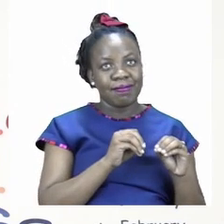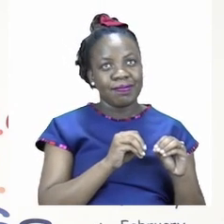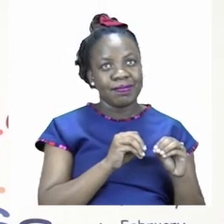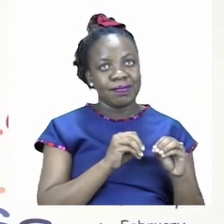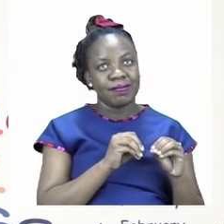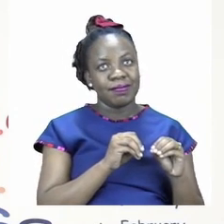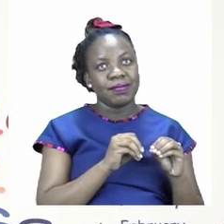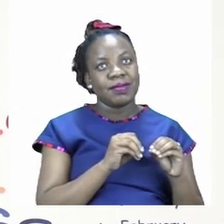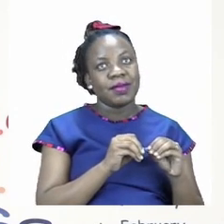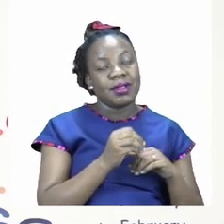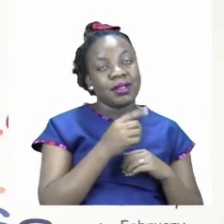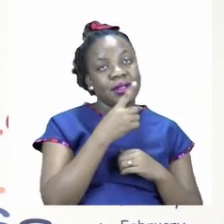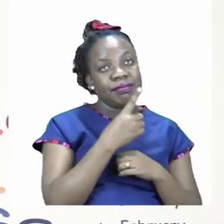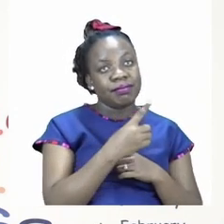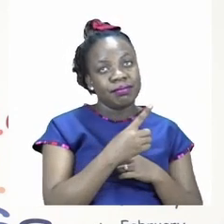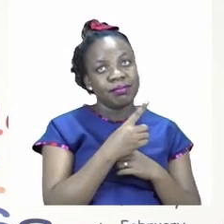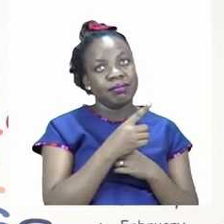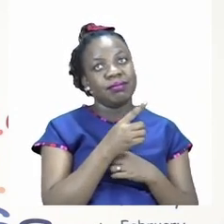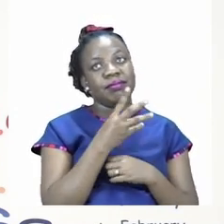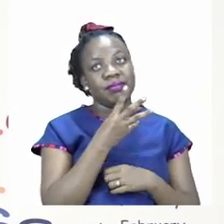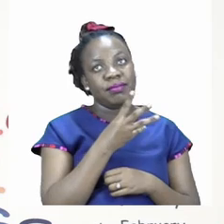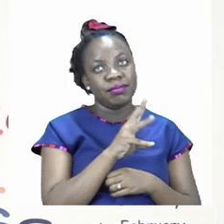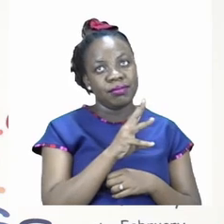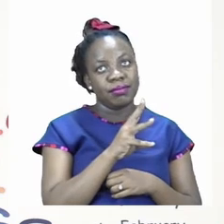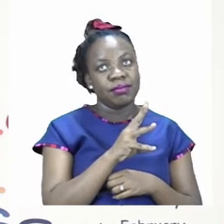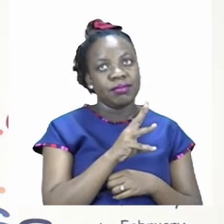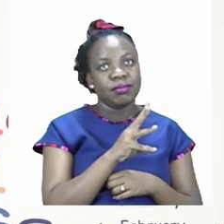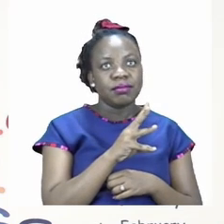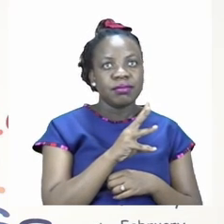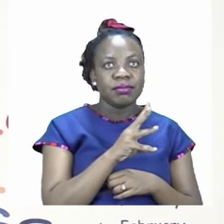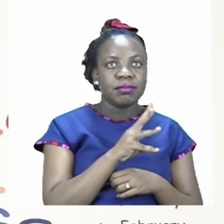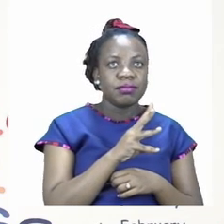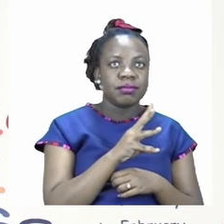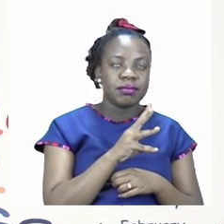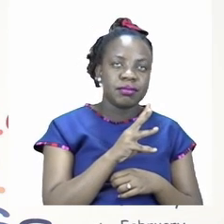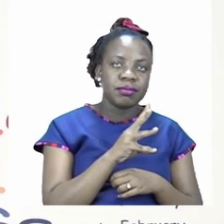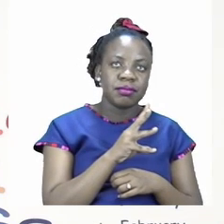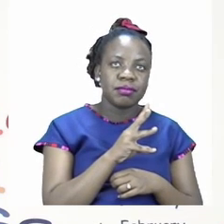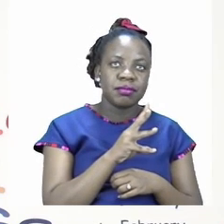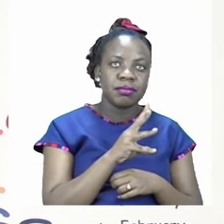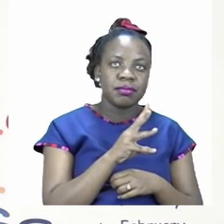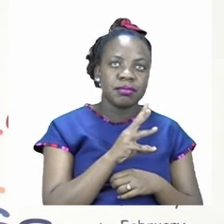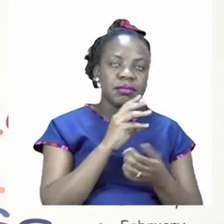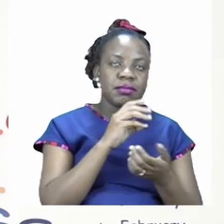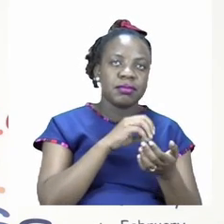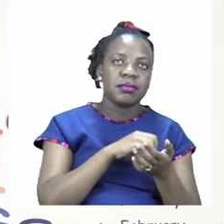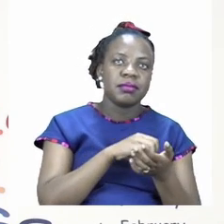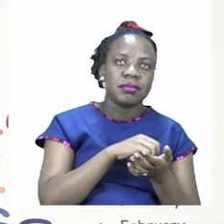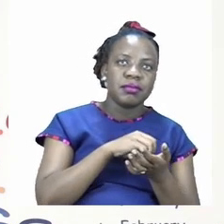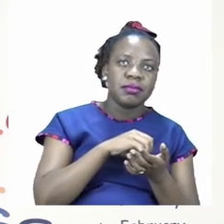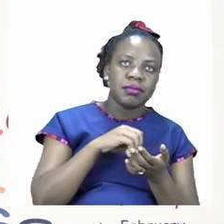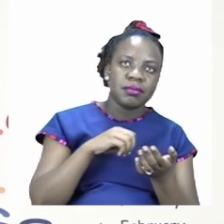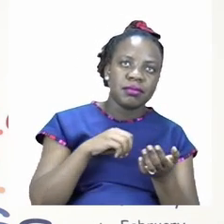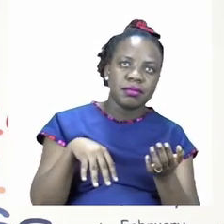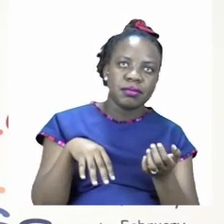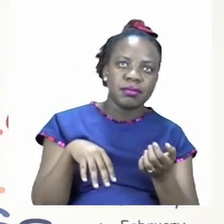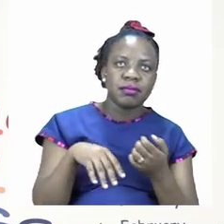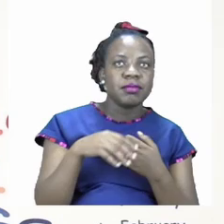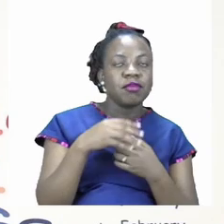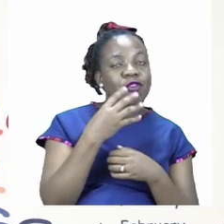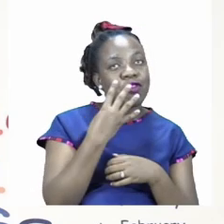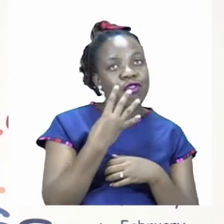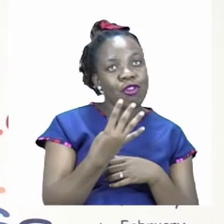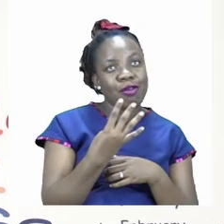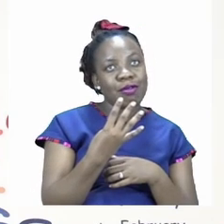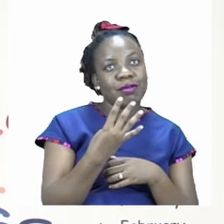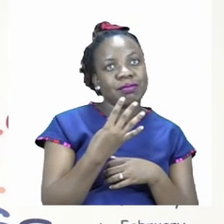for the next stage of our sum. We now say 16 minus